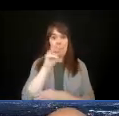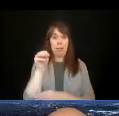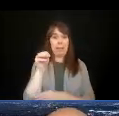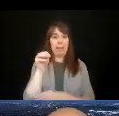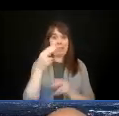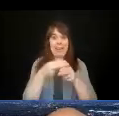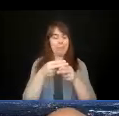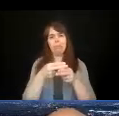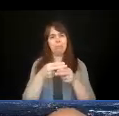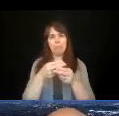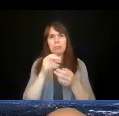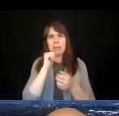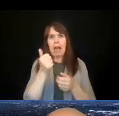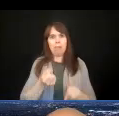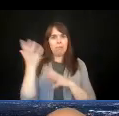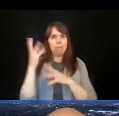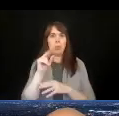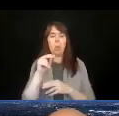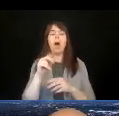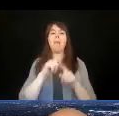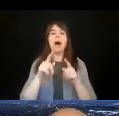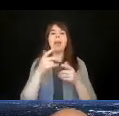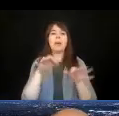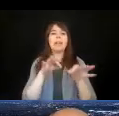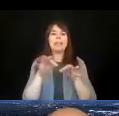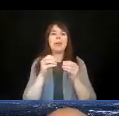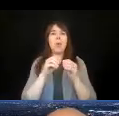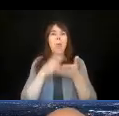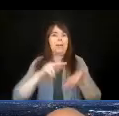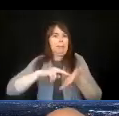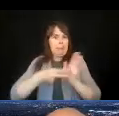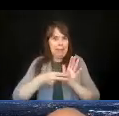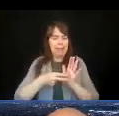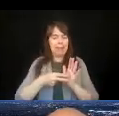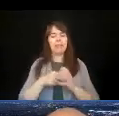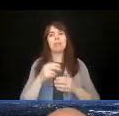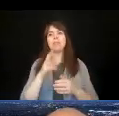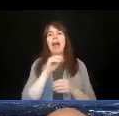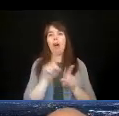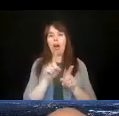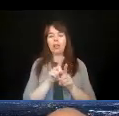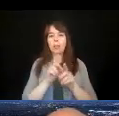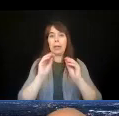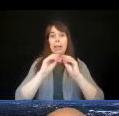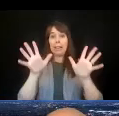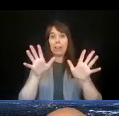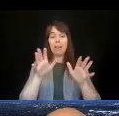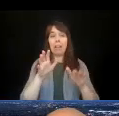away. We are clarifying its use, and we're clarifying a University of Michigan Health as